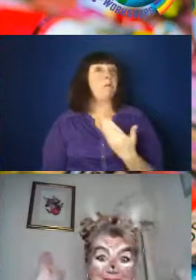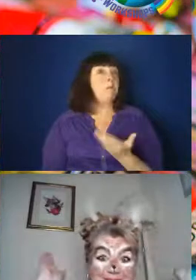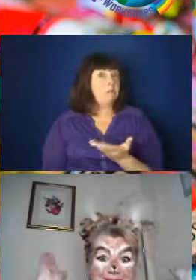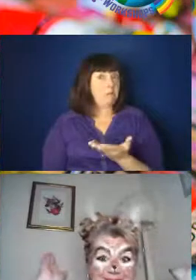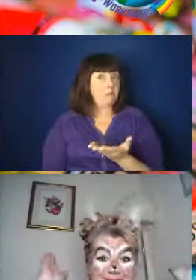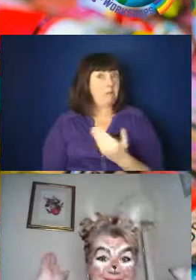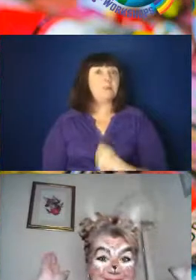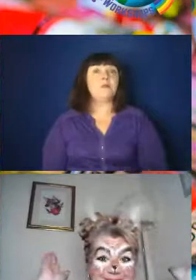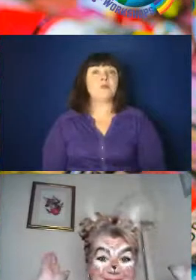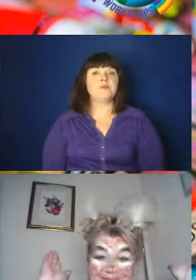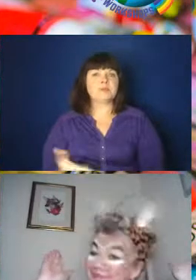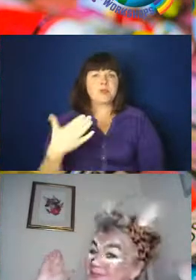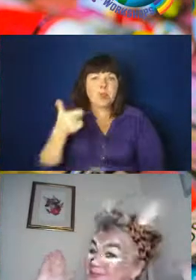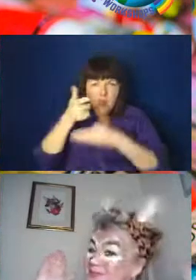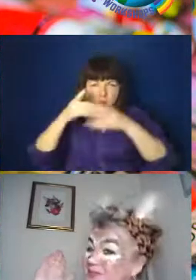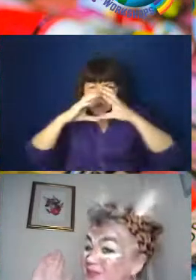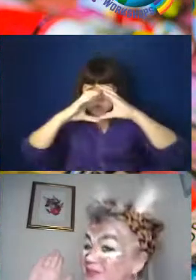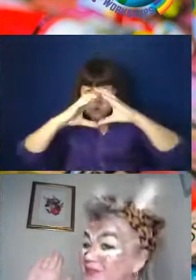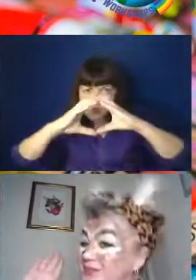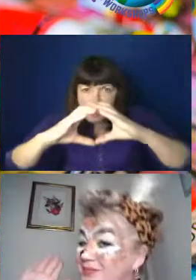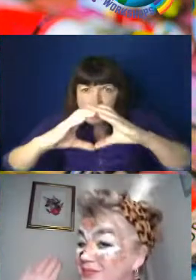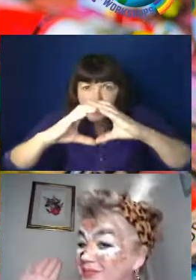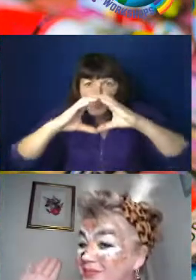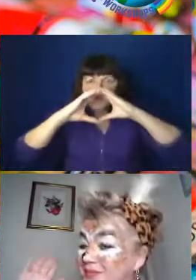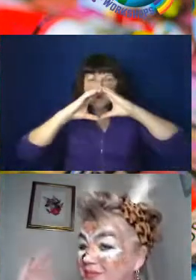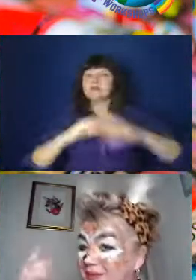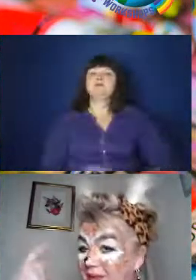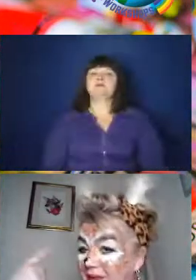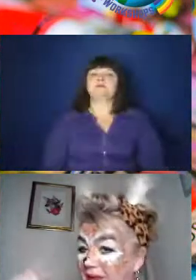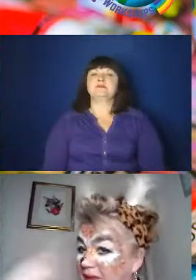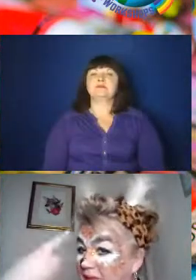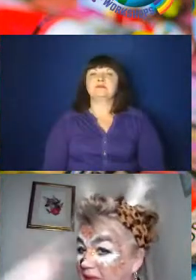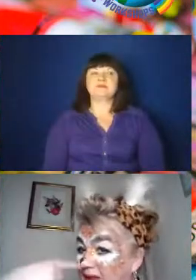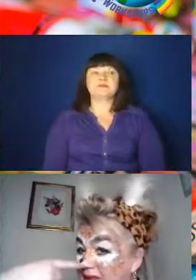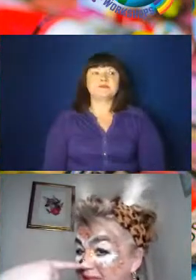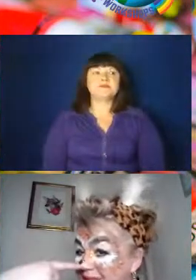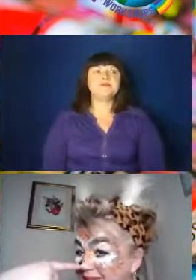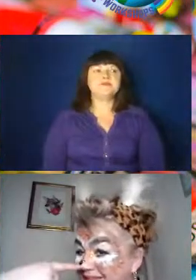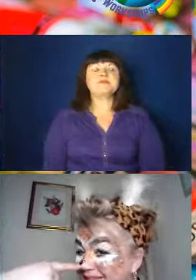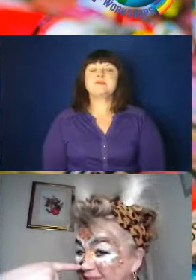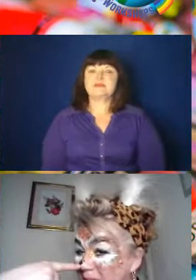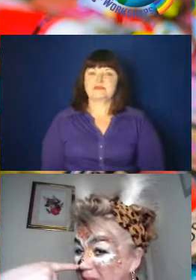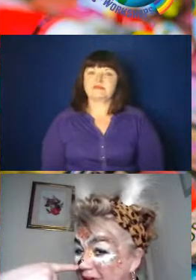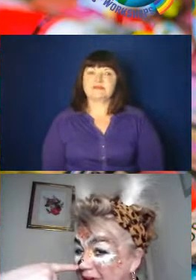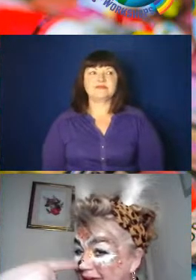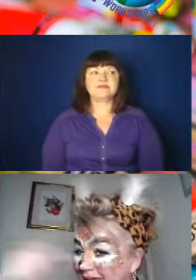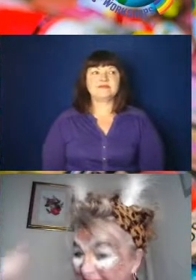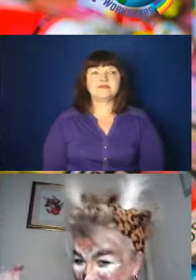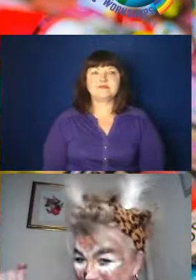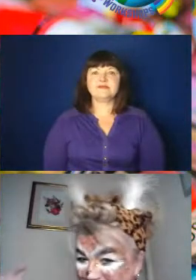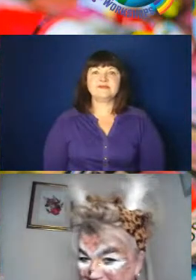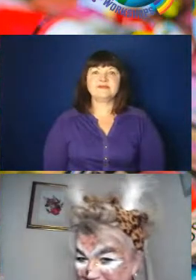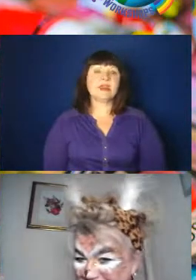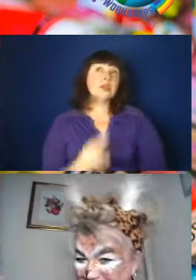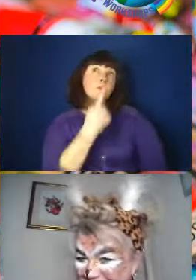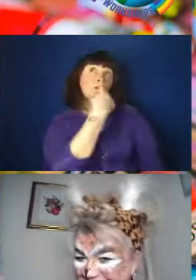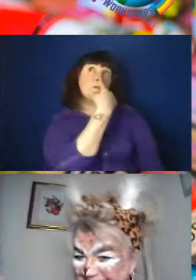Let's have a close up. Let's have a tour of your face, please, Mandy. Now, my beak.